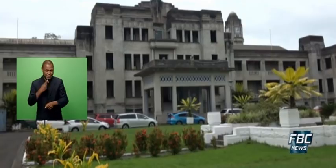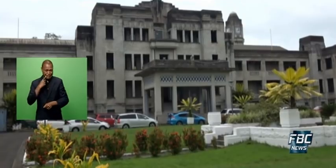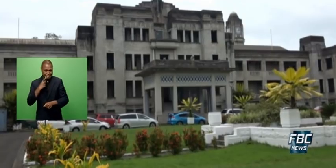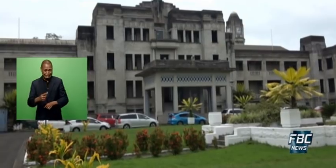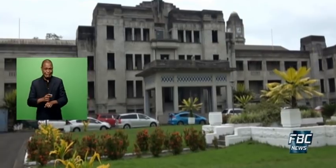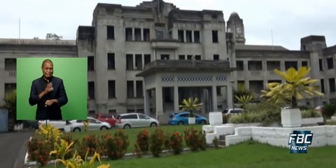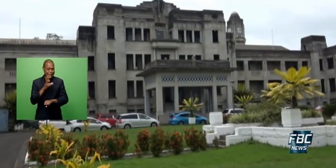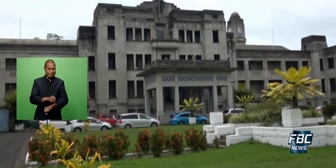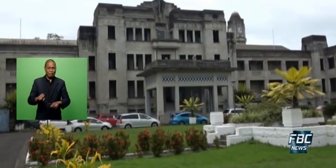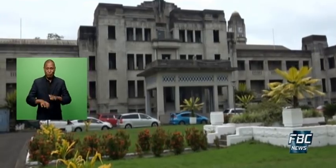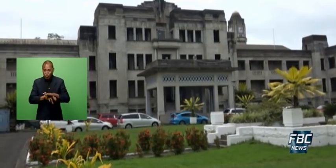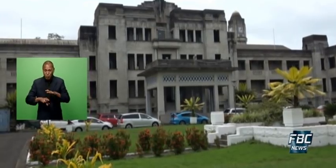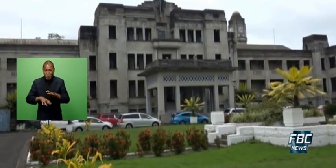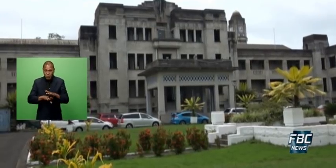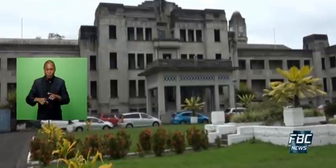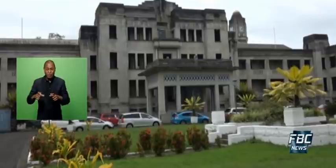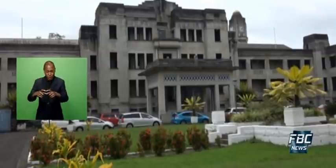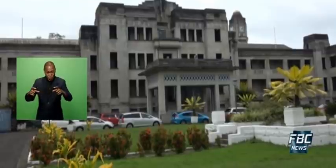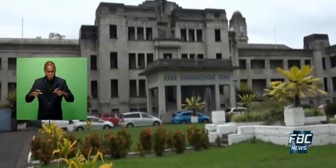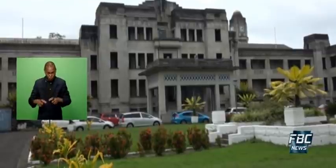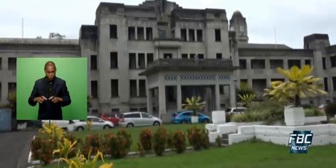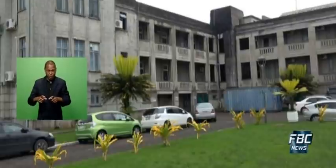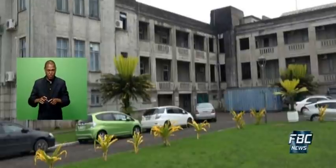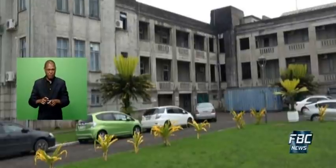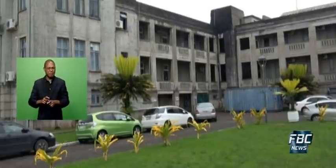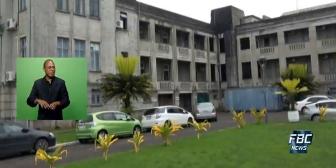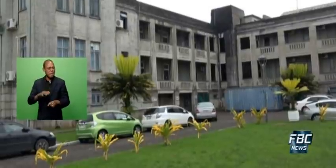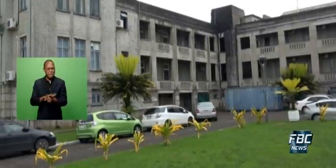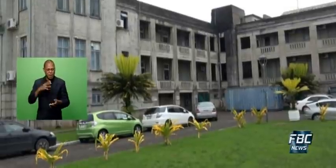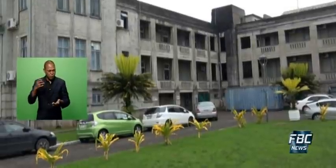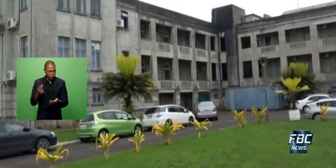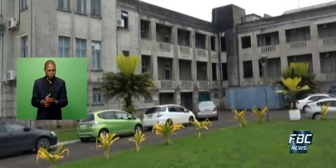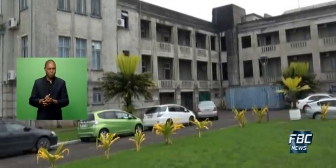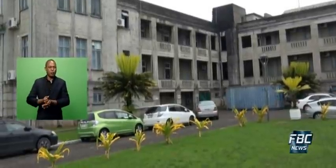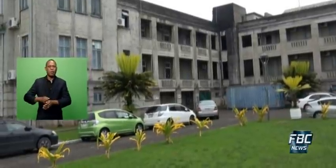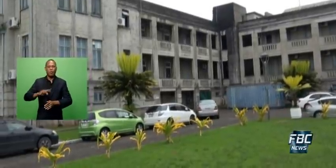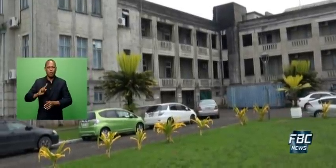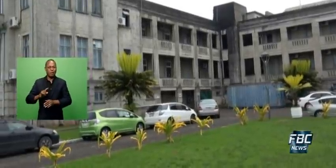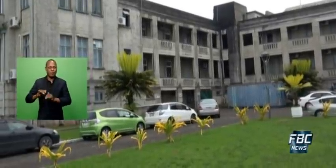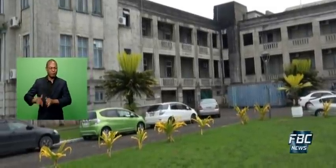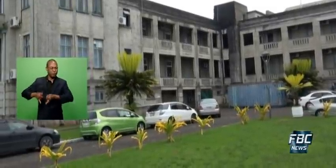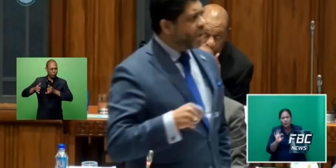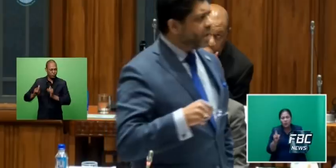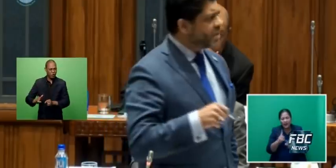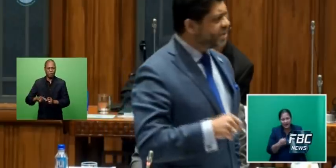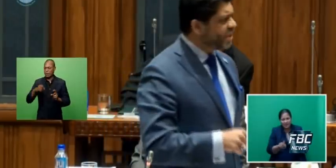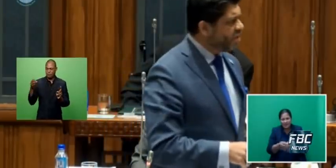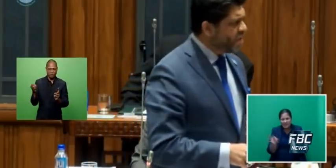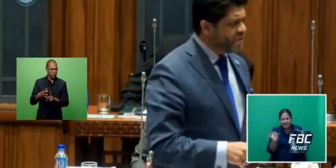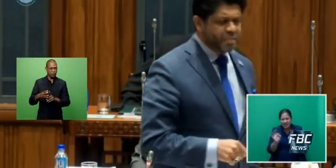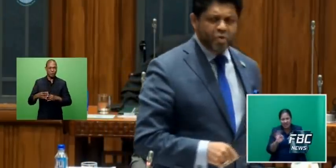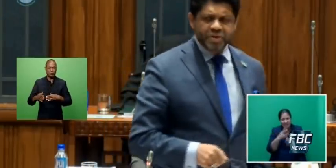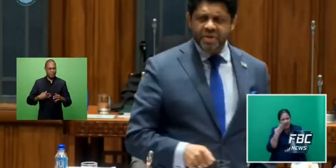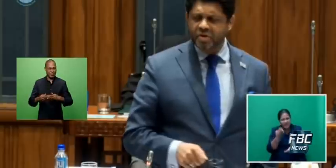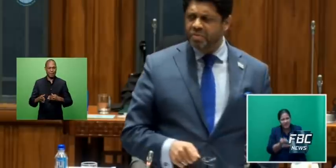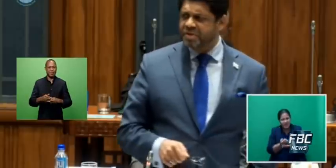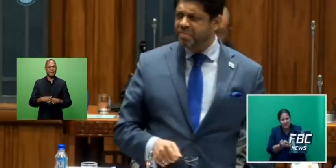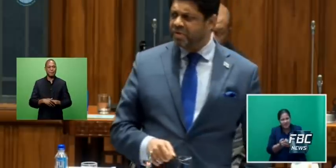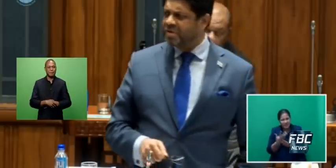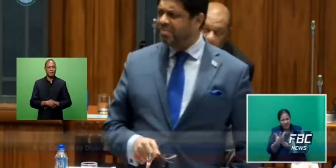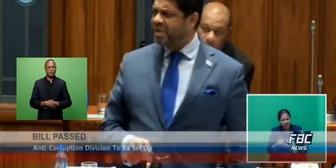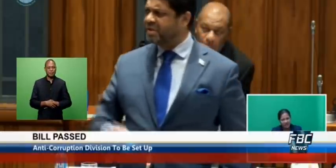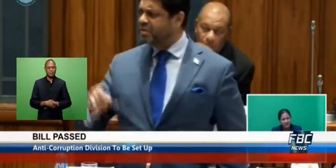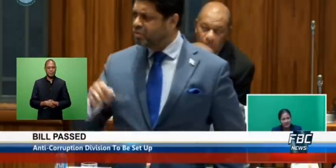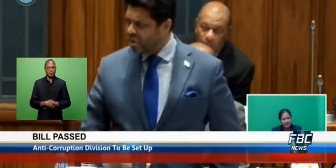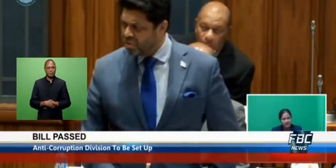anti-corruption division of court will ensure judges and magistrates become specialized in such matters. They said it will have an